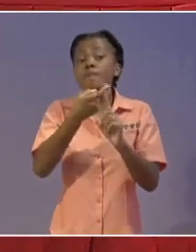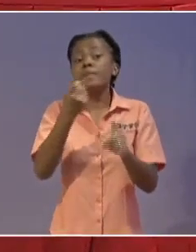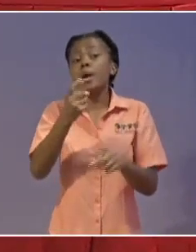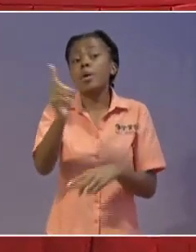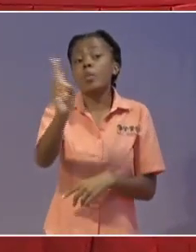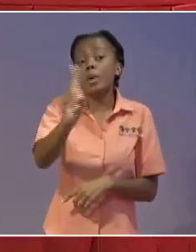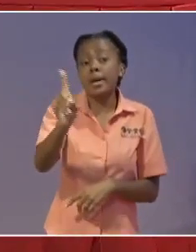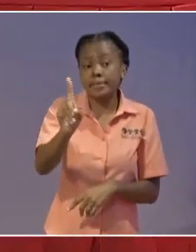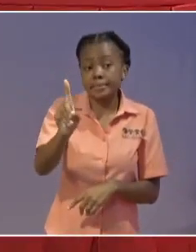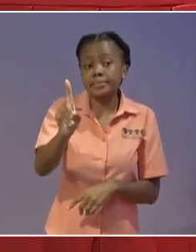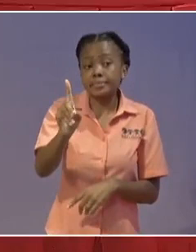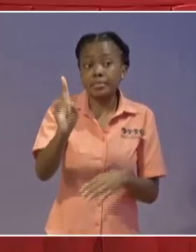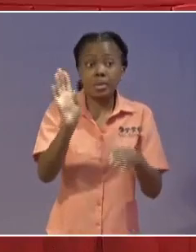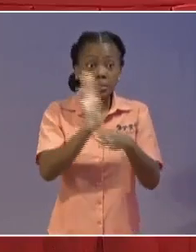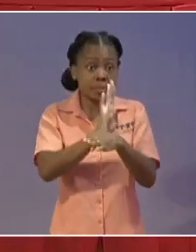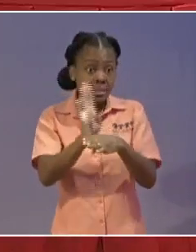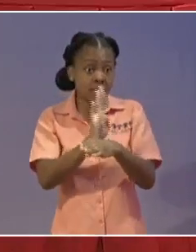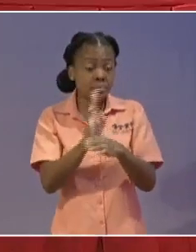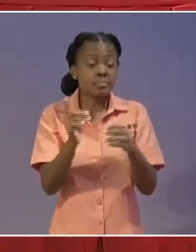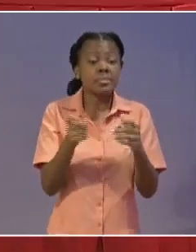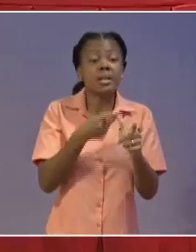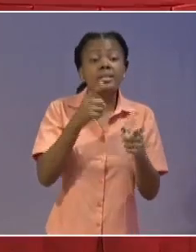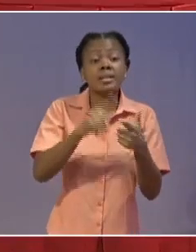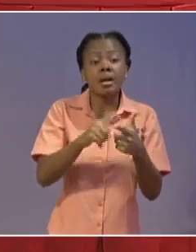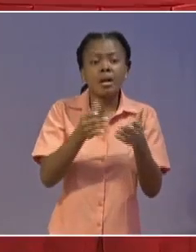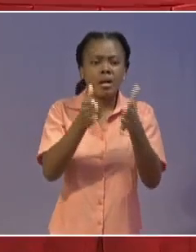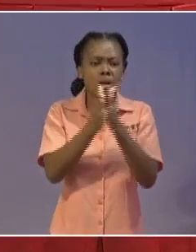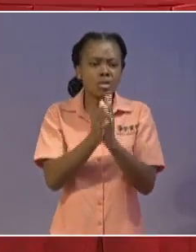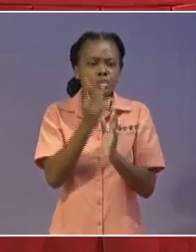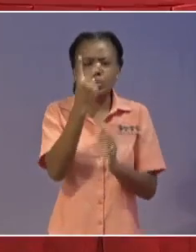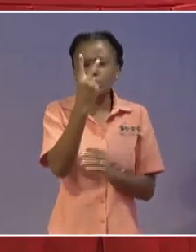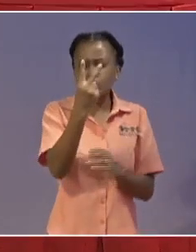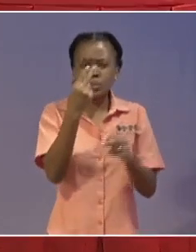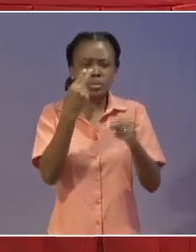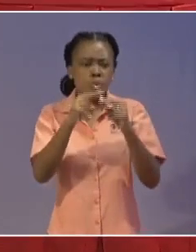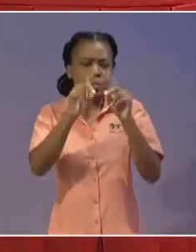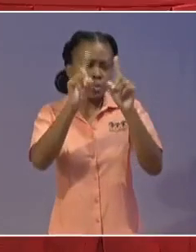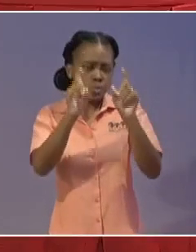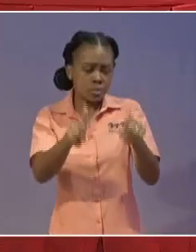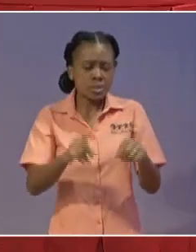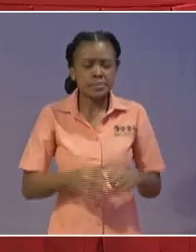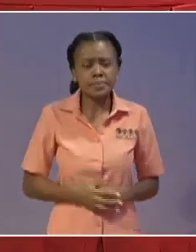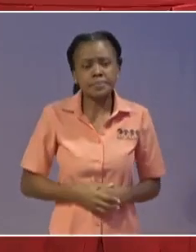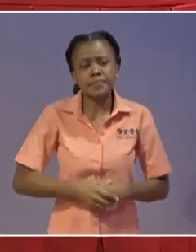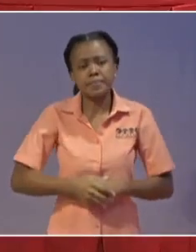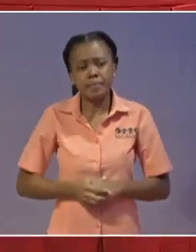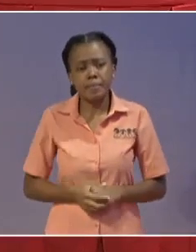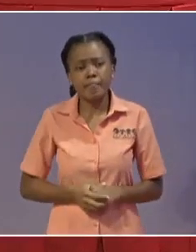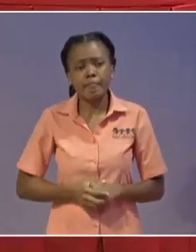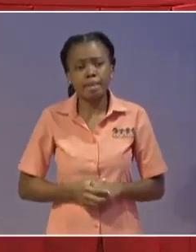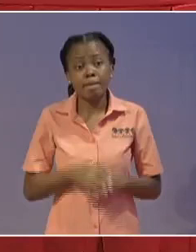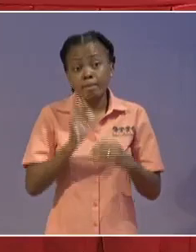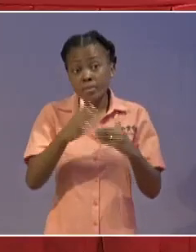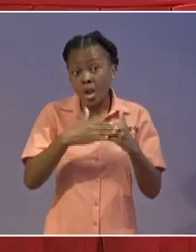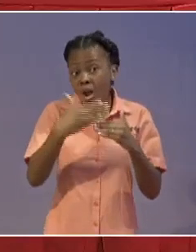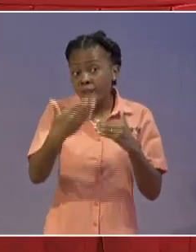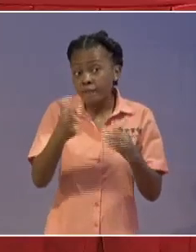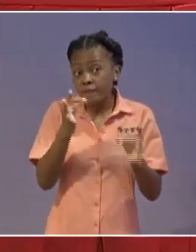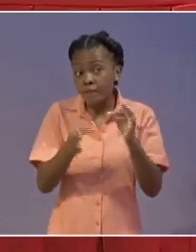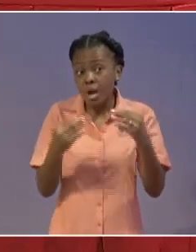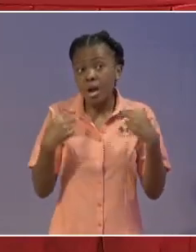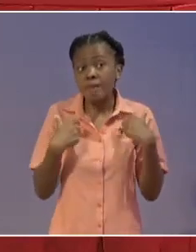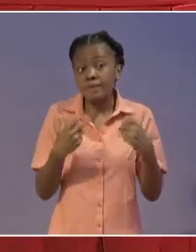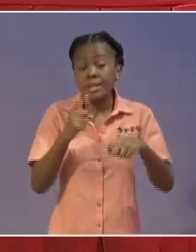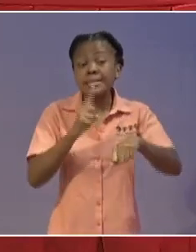questions. We will accommodate 2 questions per media house during the first round of questions, and once time permits, we will